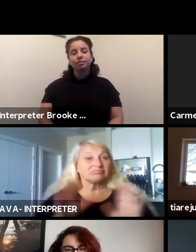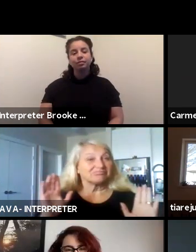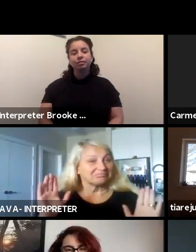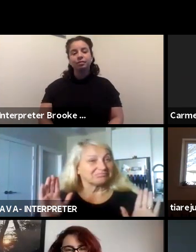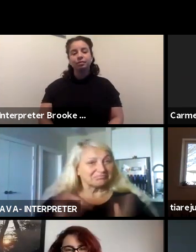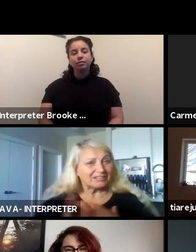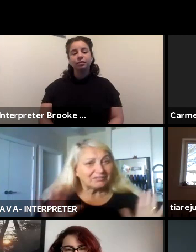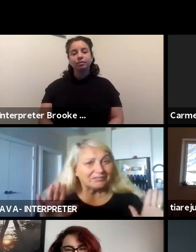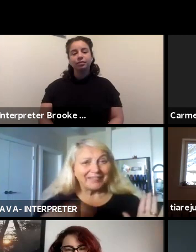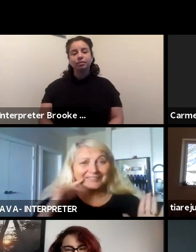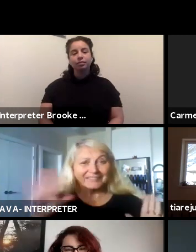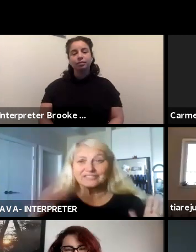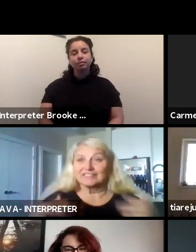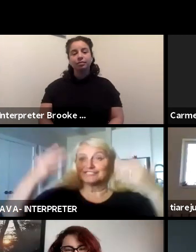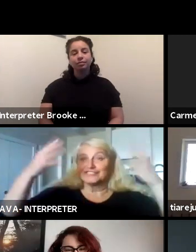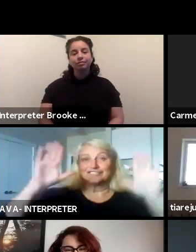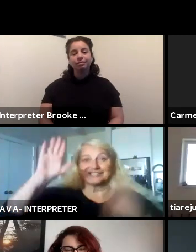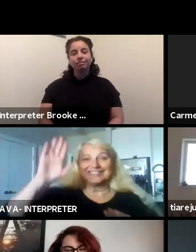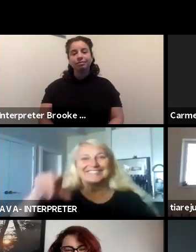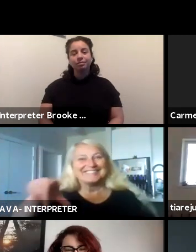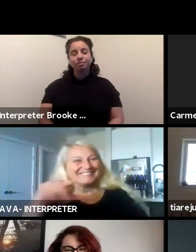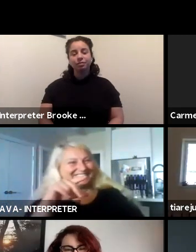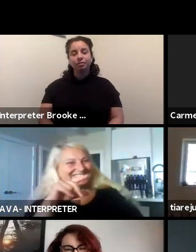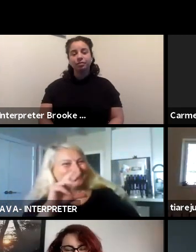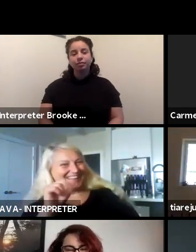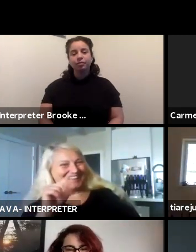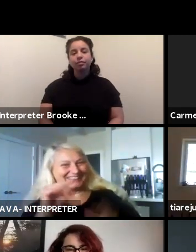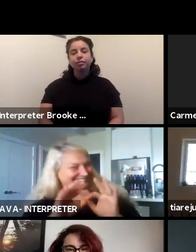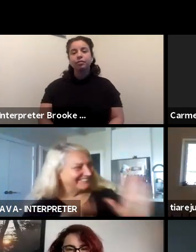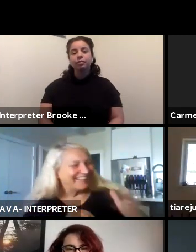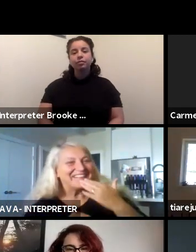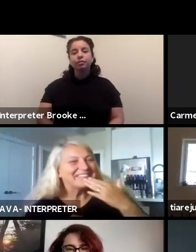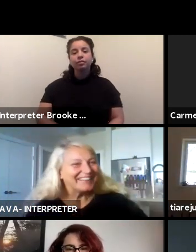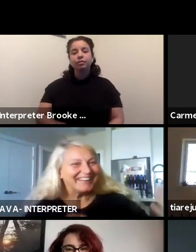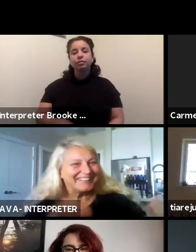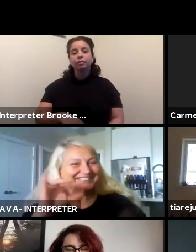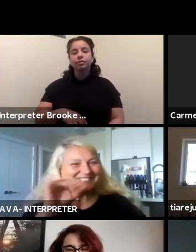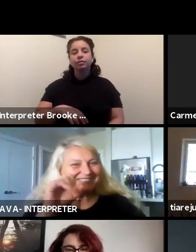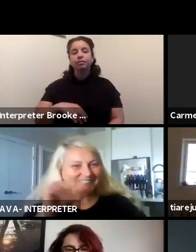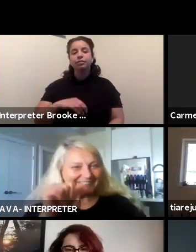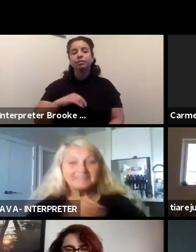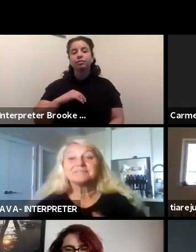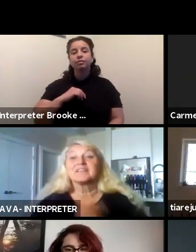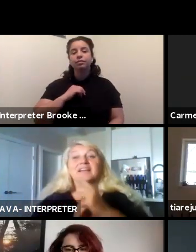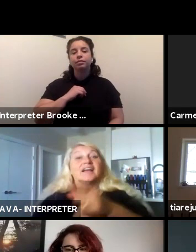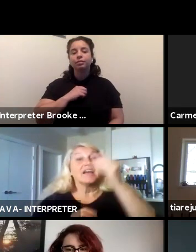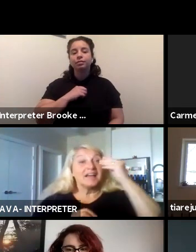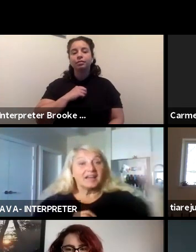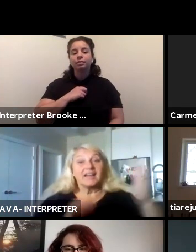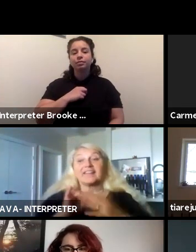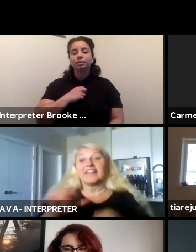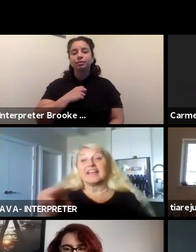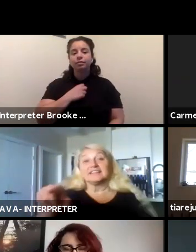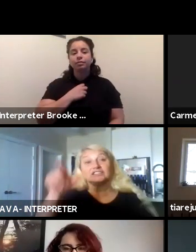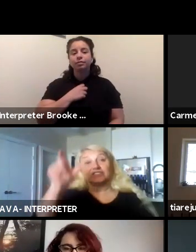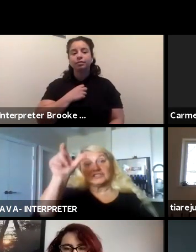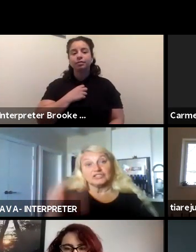I think that's me. Check. Jessica, thank you. So I want to name that the chat box has been getting